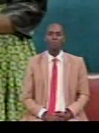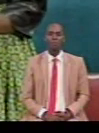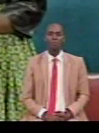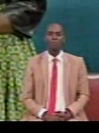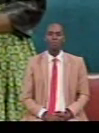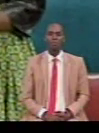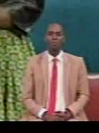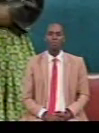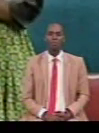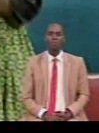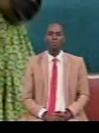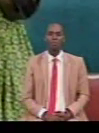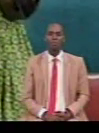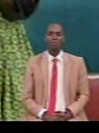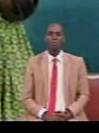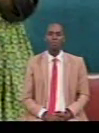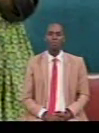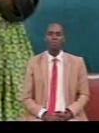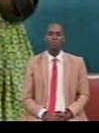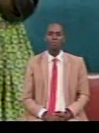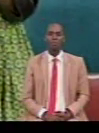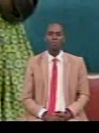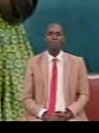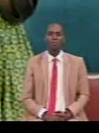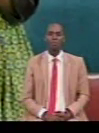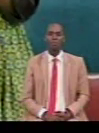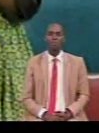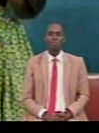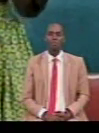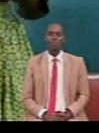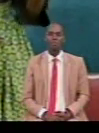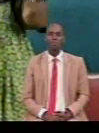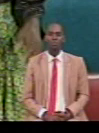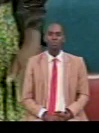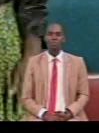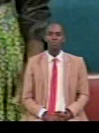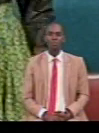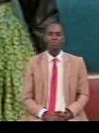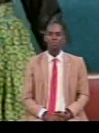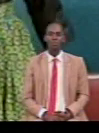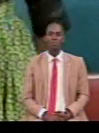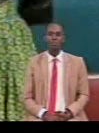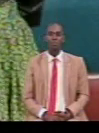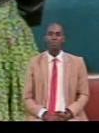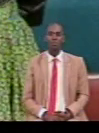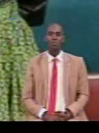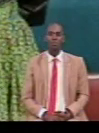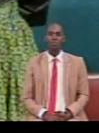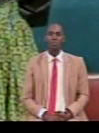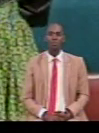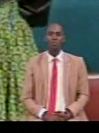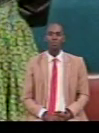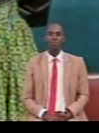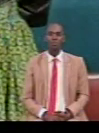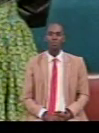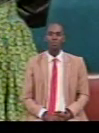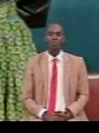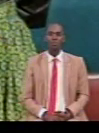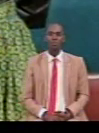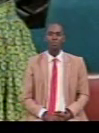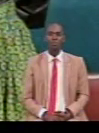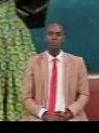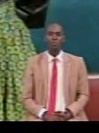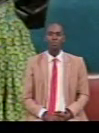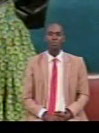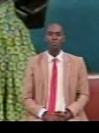panono. Ifyo nomba na isire ima. Nukupo kela kubeti. Mweva na bakwalesa na kila bakula ndeshi na lyandi ni